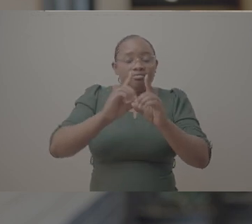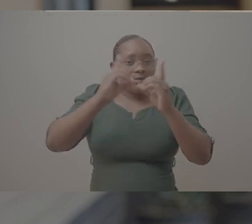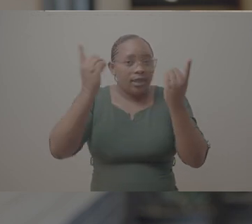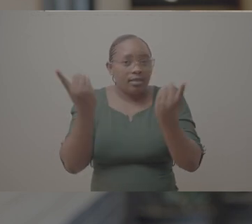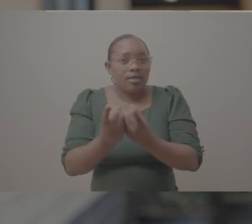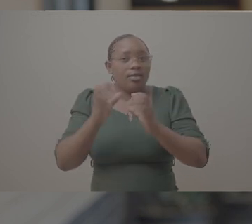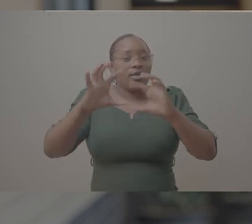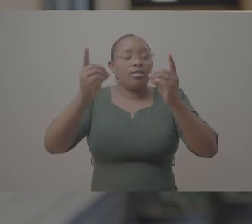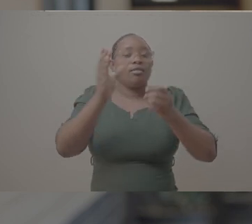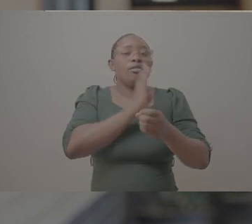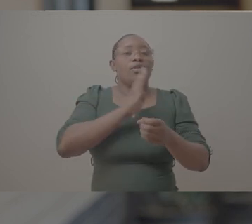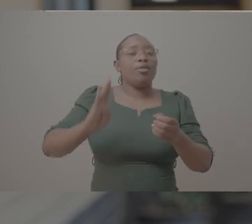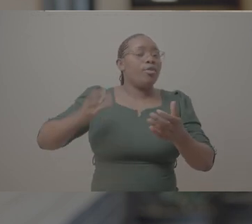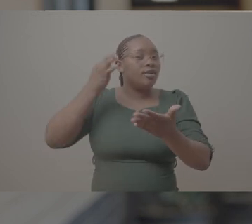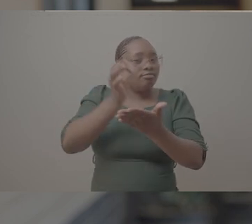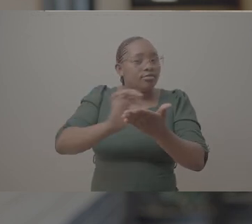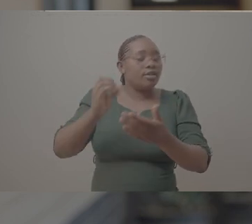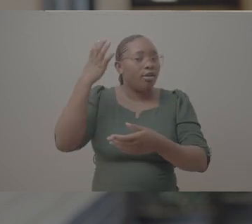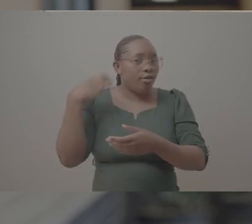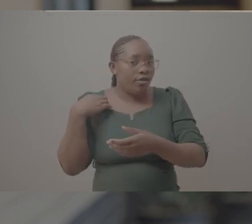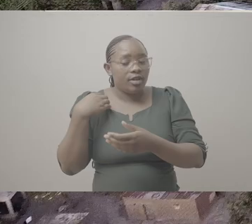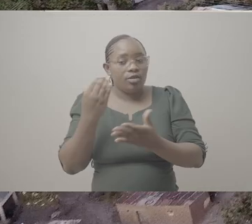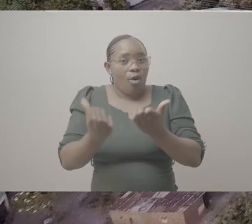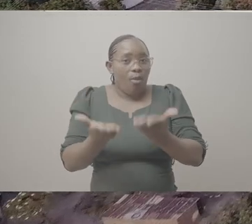If it's above DEB's authority, we go to PUR's office.